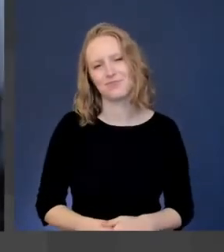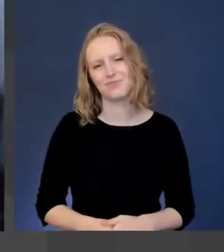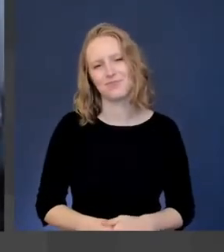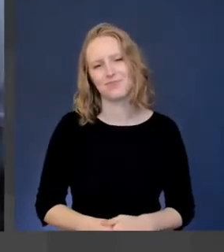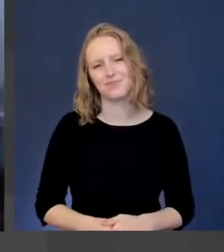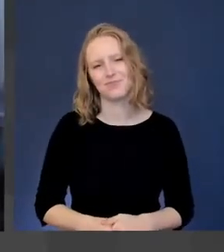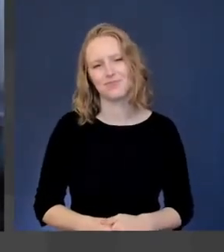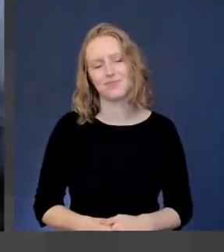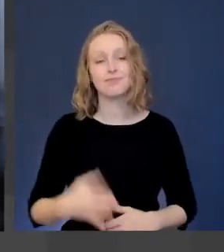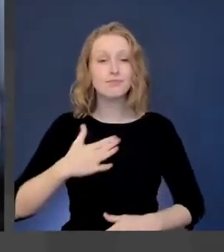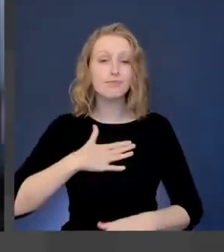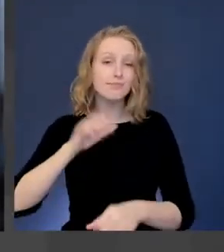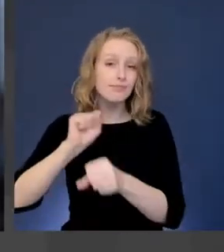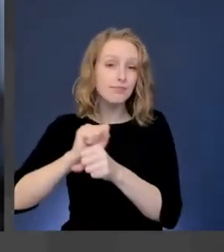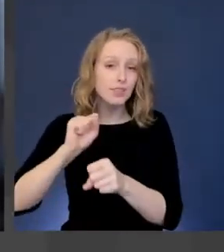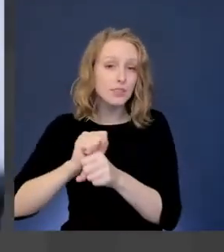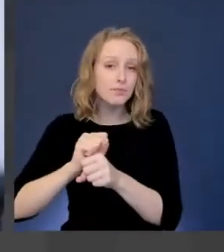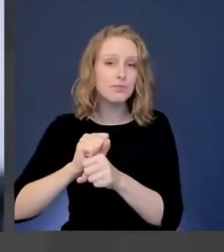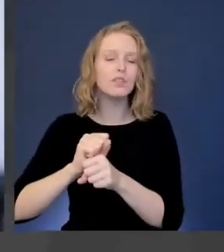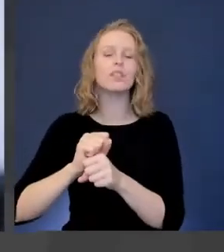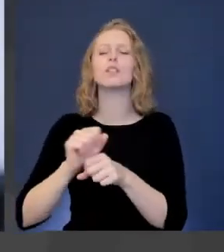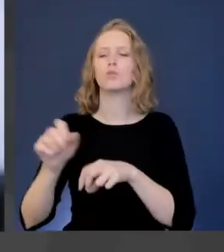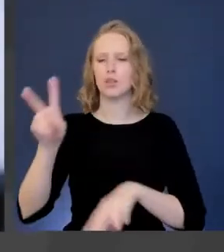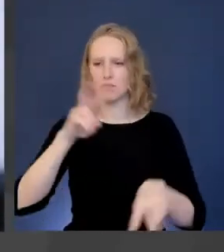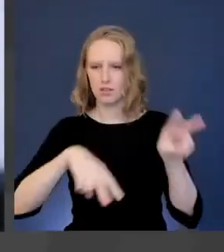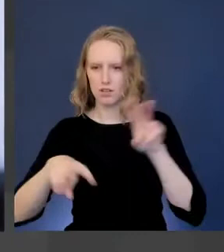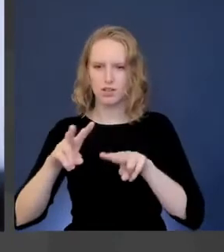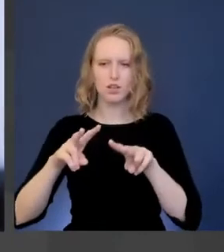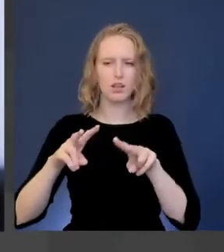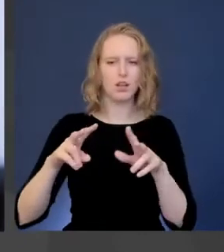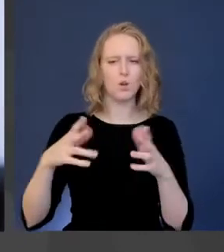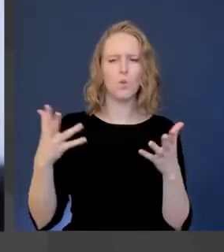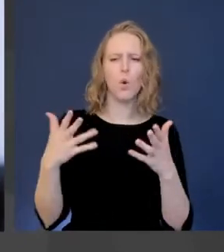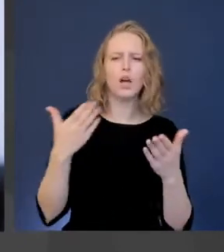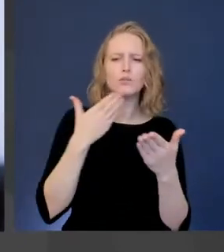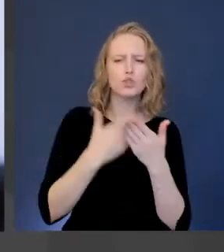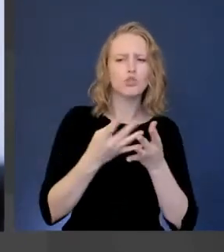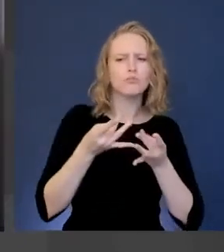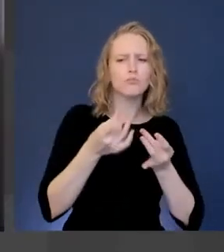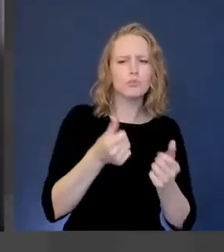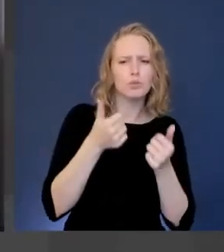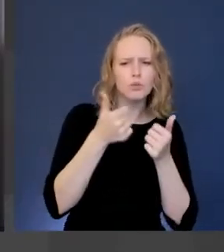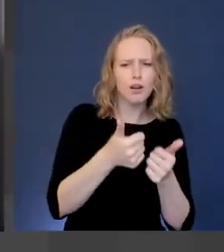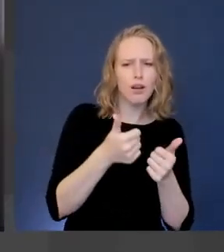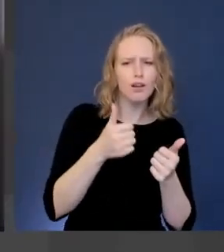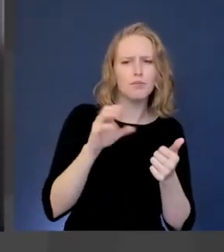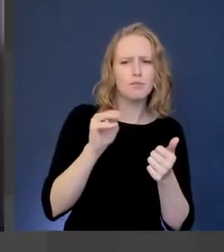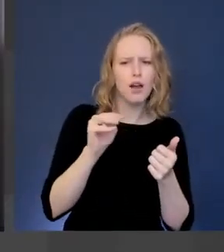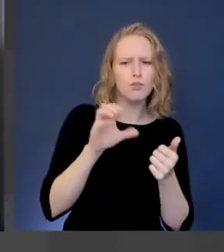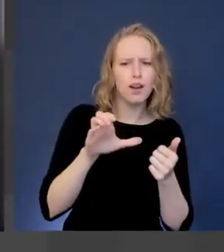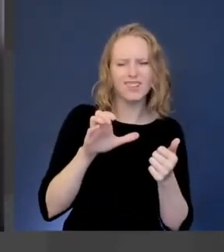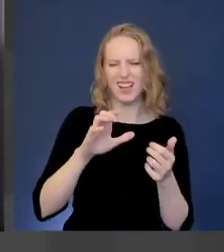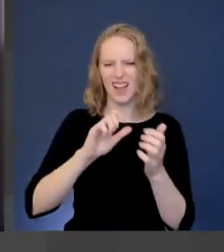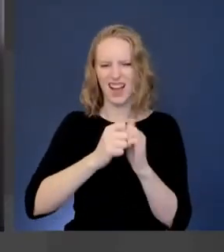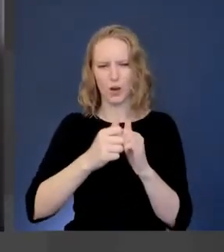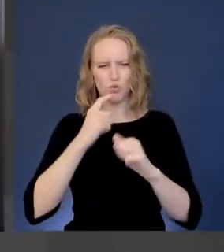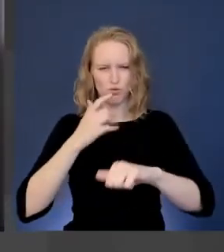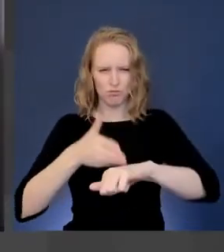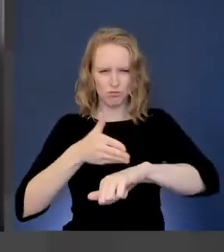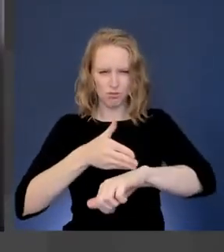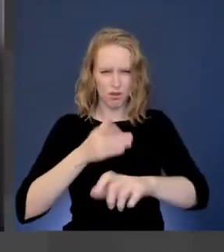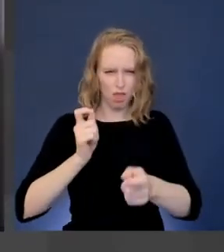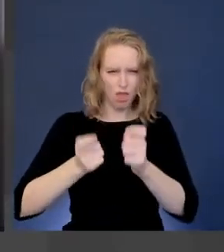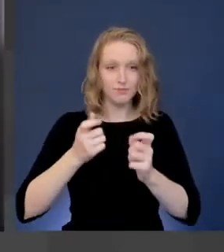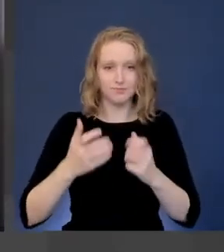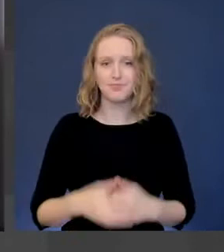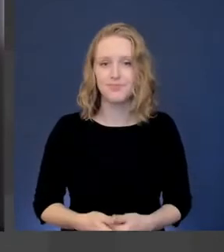job is to find what works slow in Minecraft and try to optimize it. The new update changes